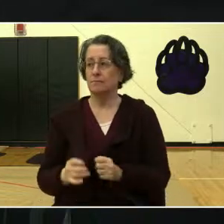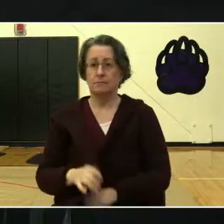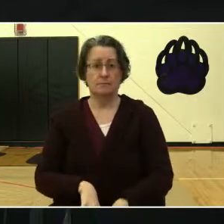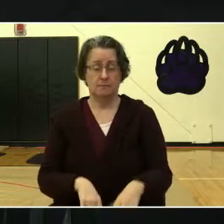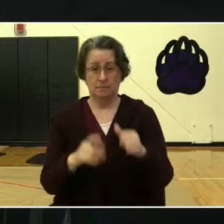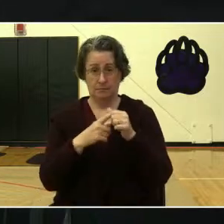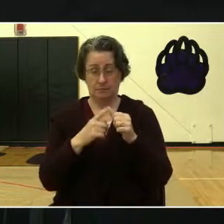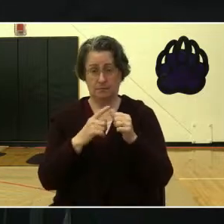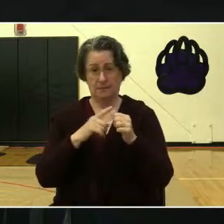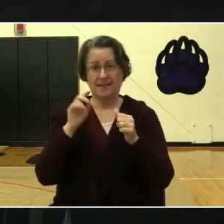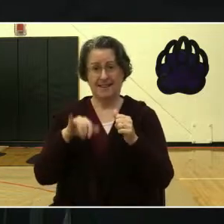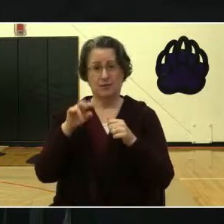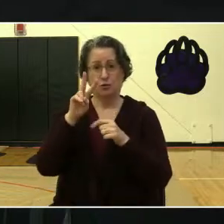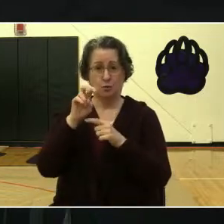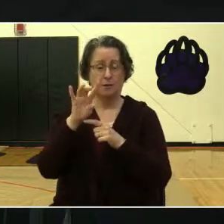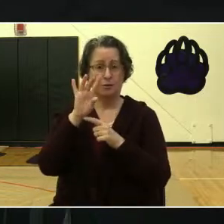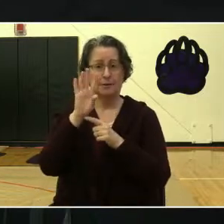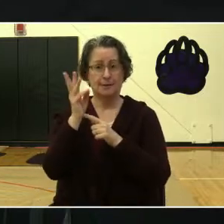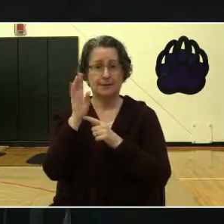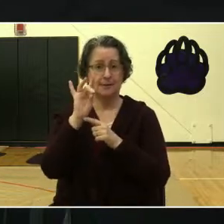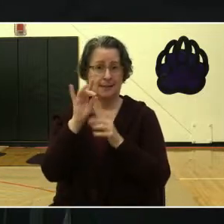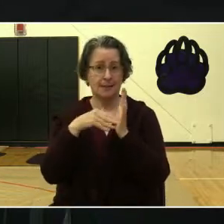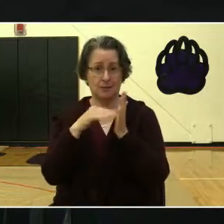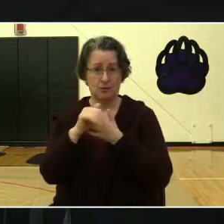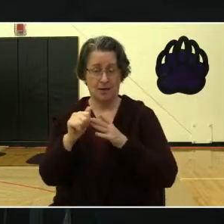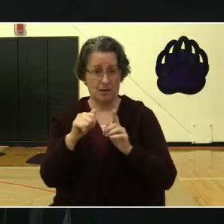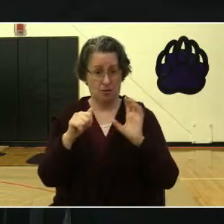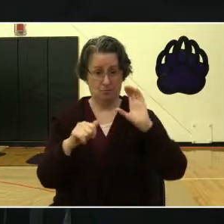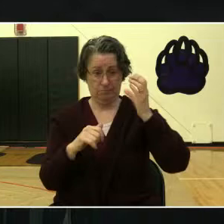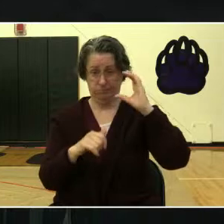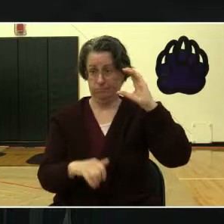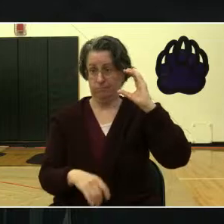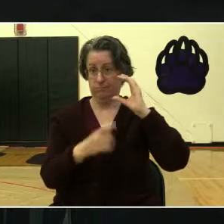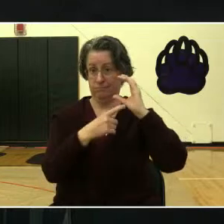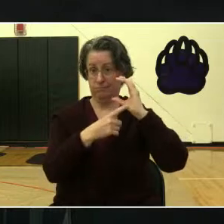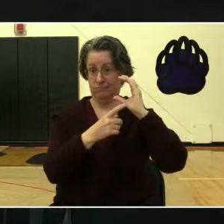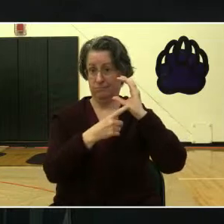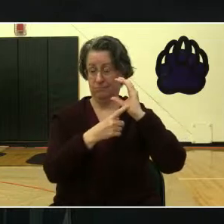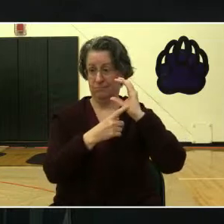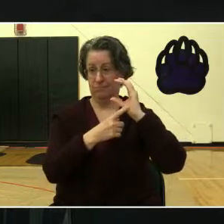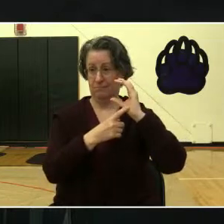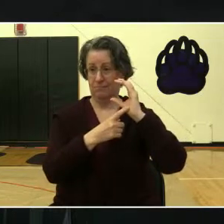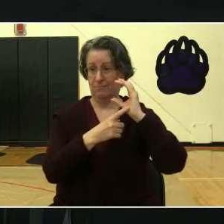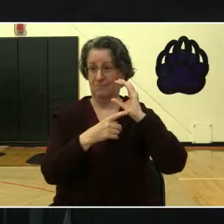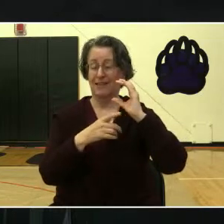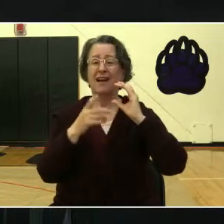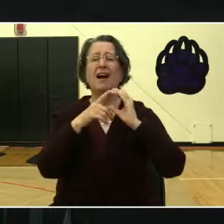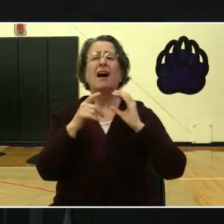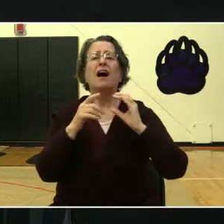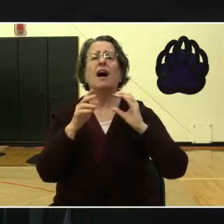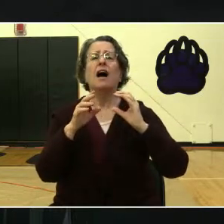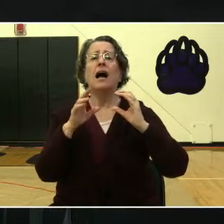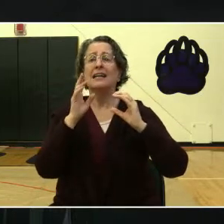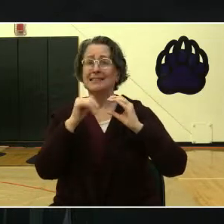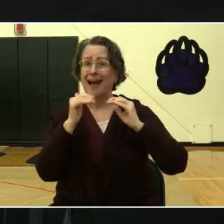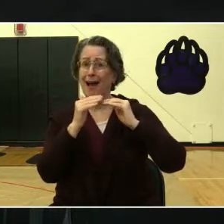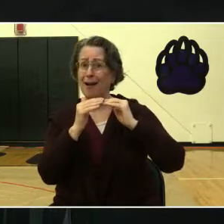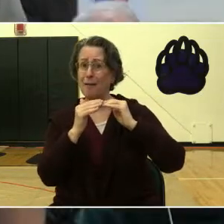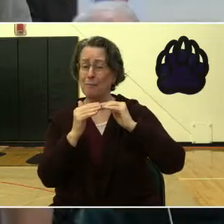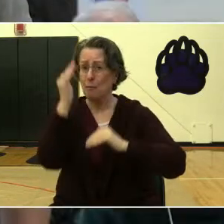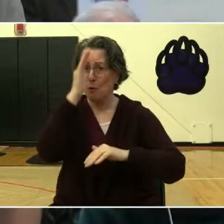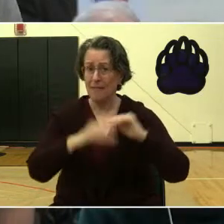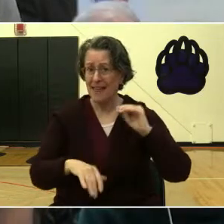this $268,000 is the amount in excess of the 10% I believe it is from the